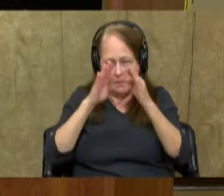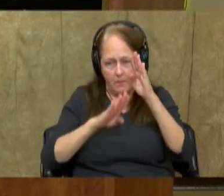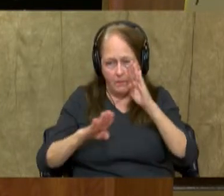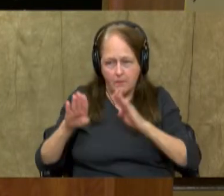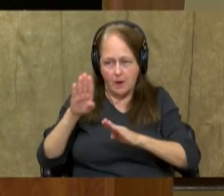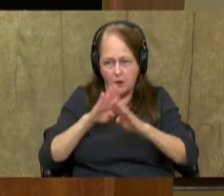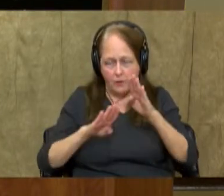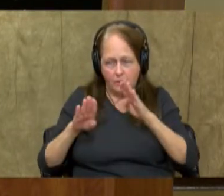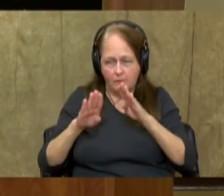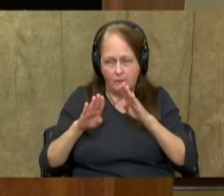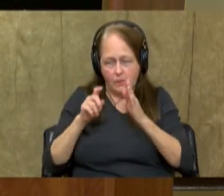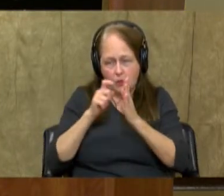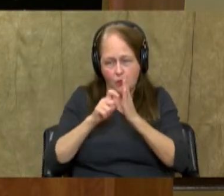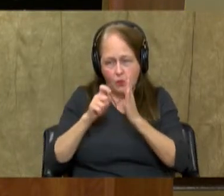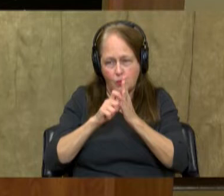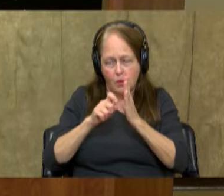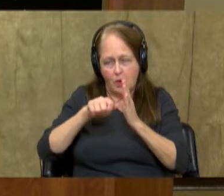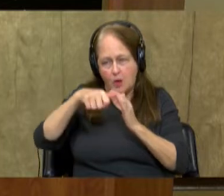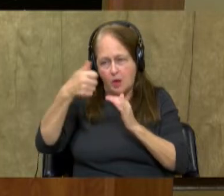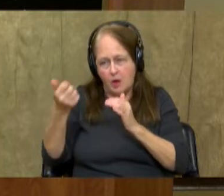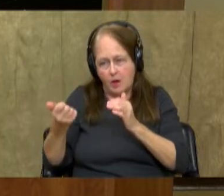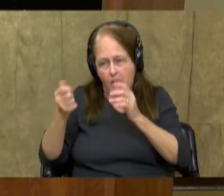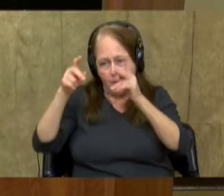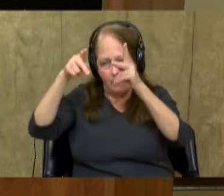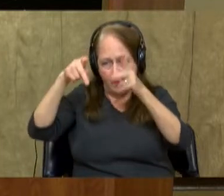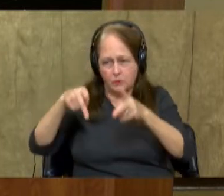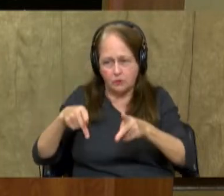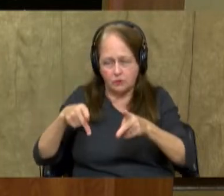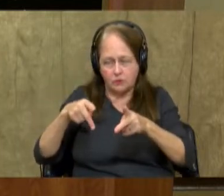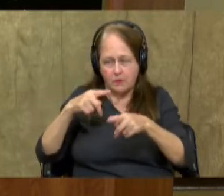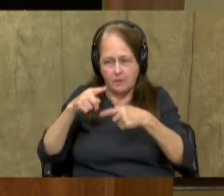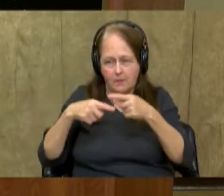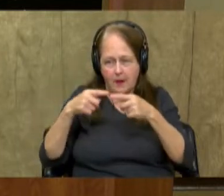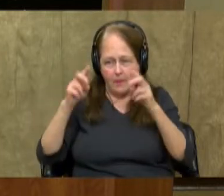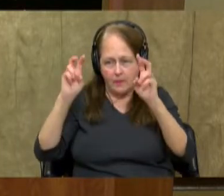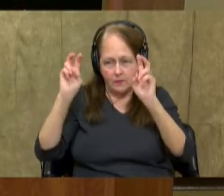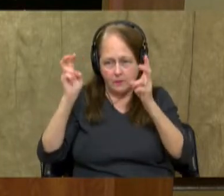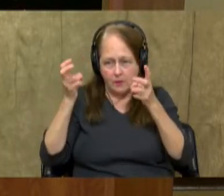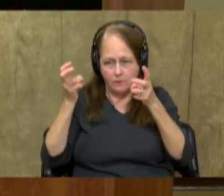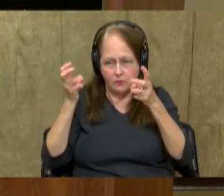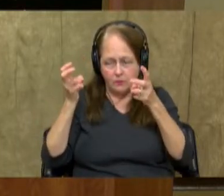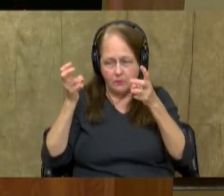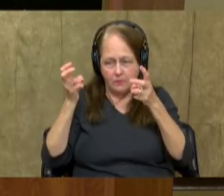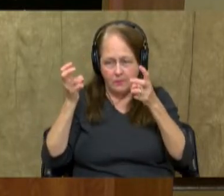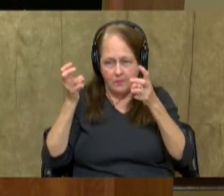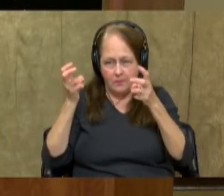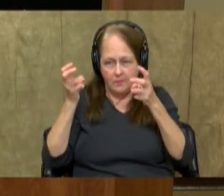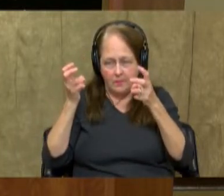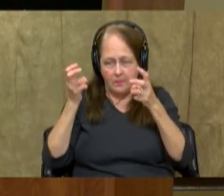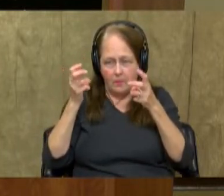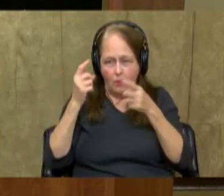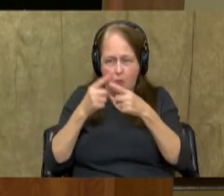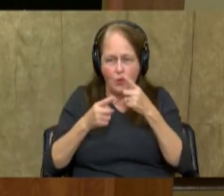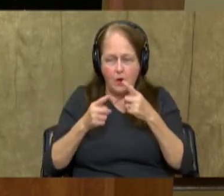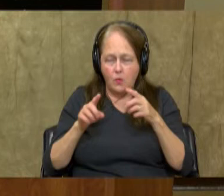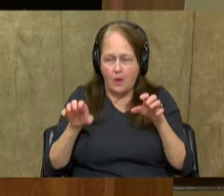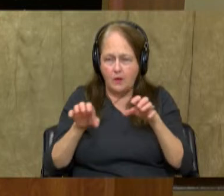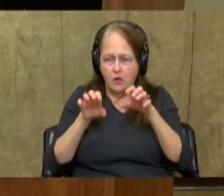biography, it is written by another person about the subject. Now, what have we just